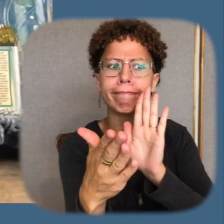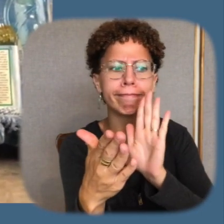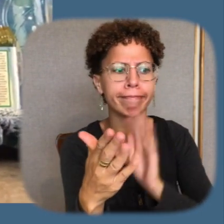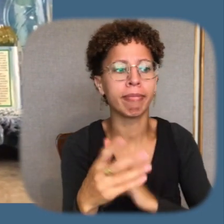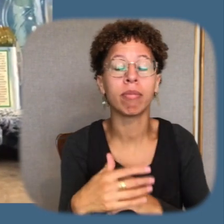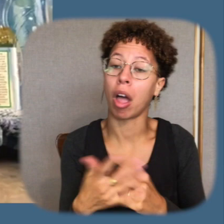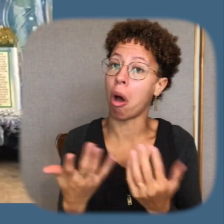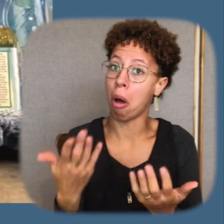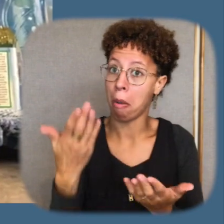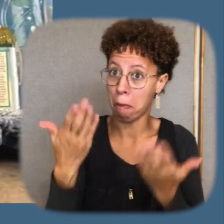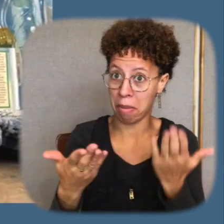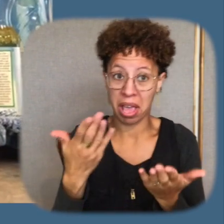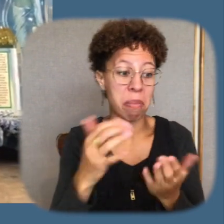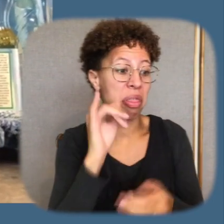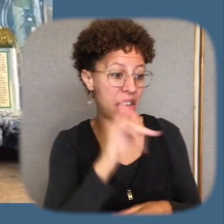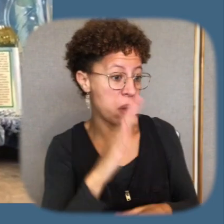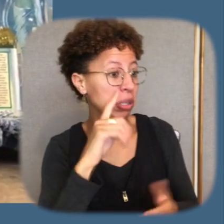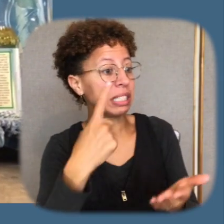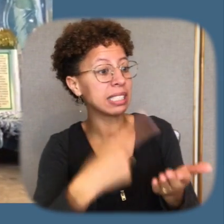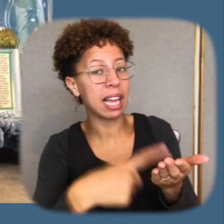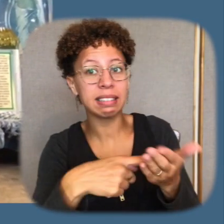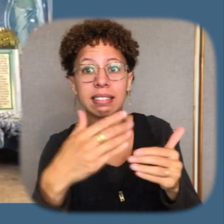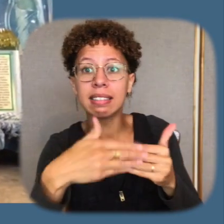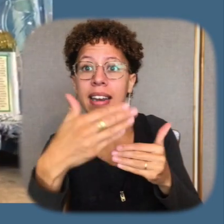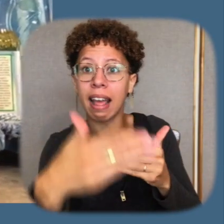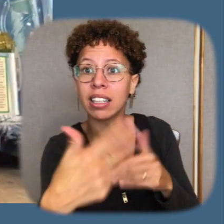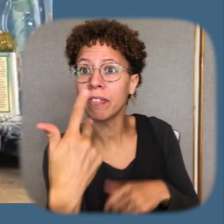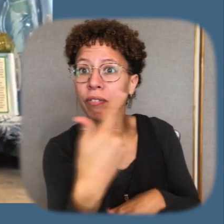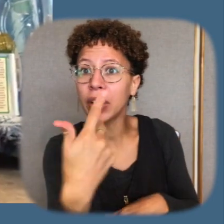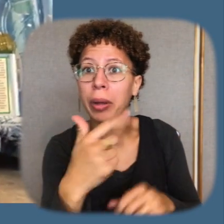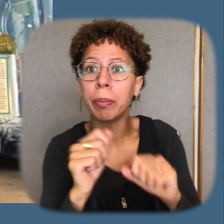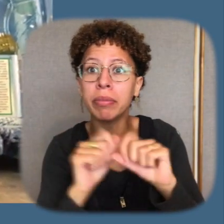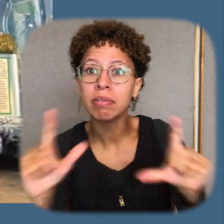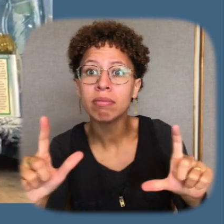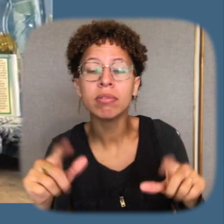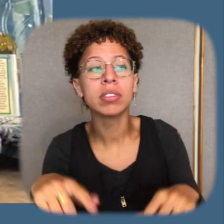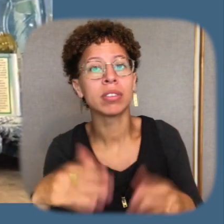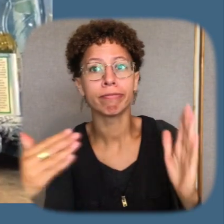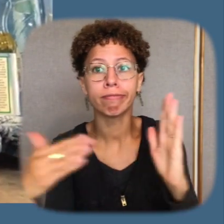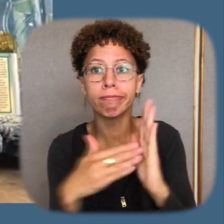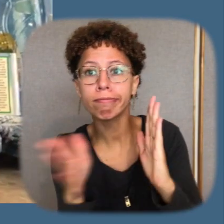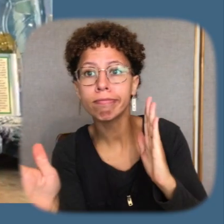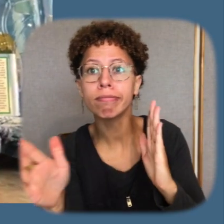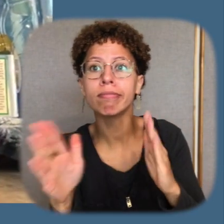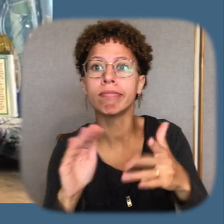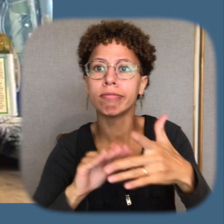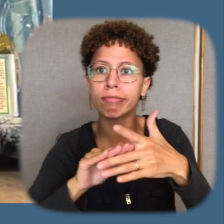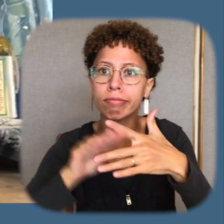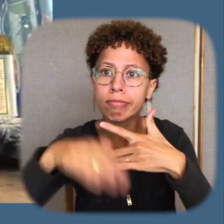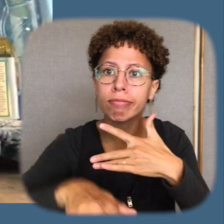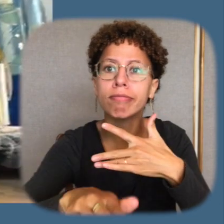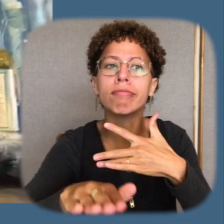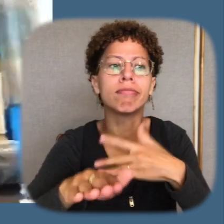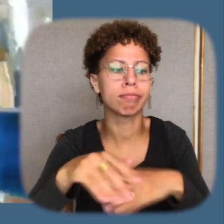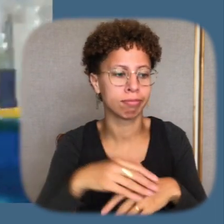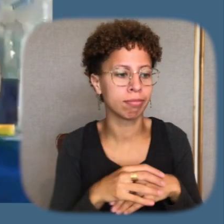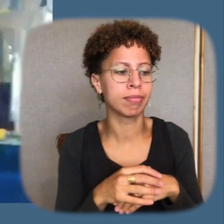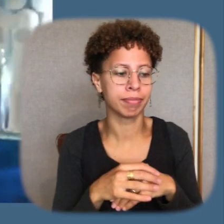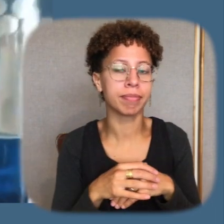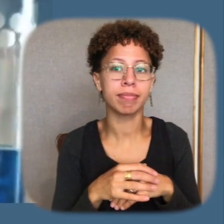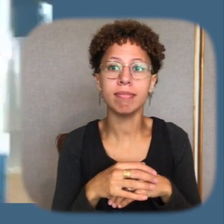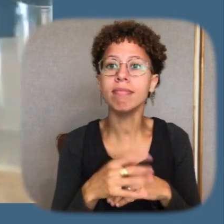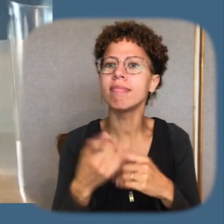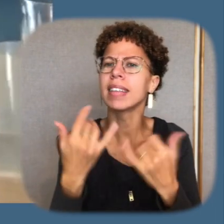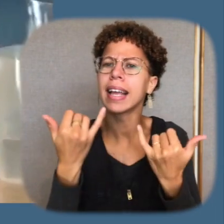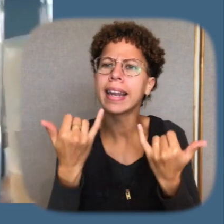might need to make that one of our episodes coming up. All about refraction and reflection. All right. So what